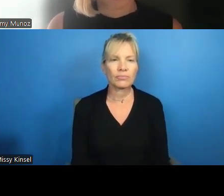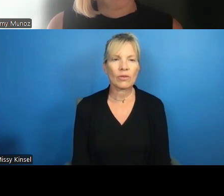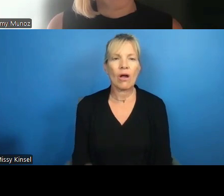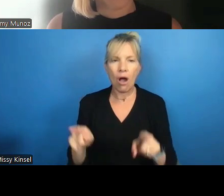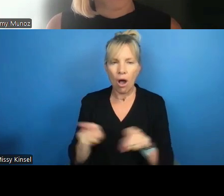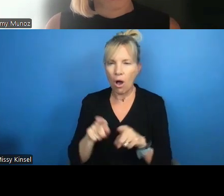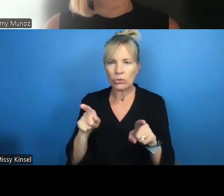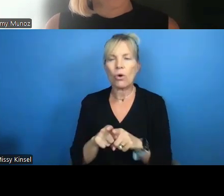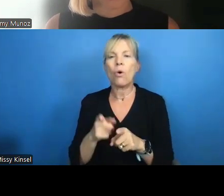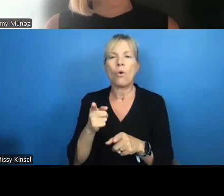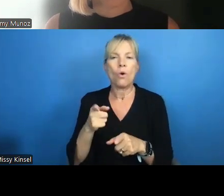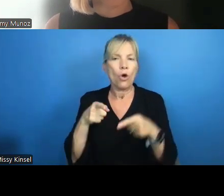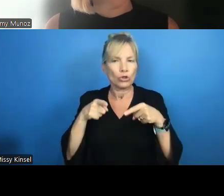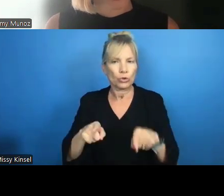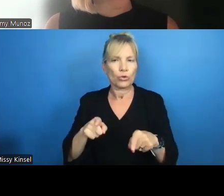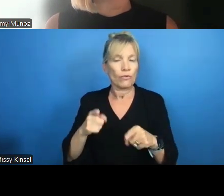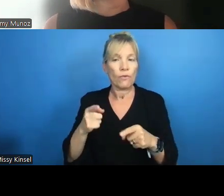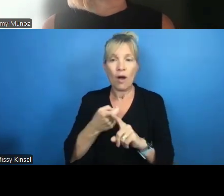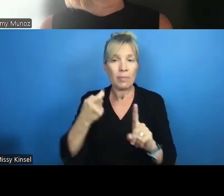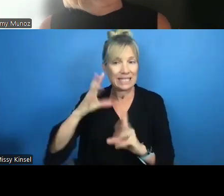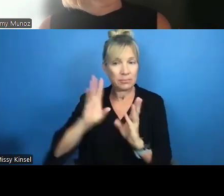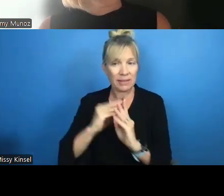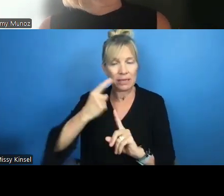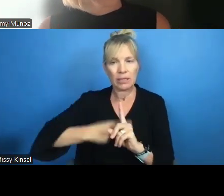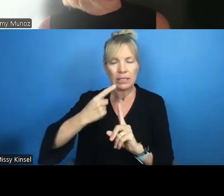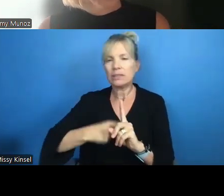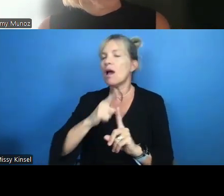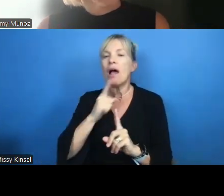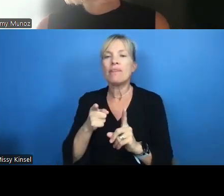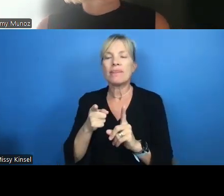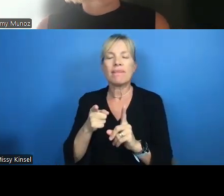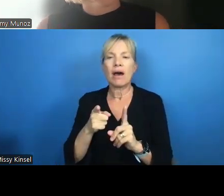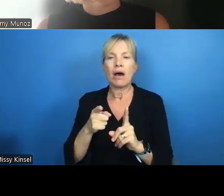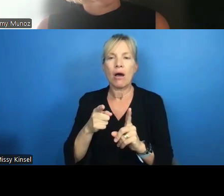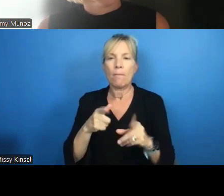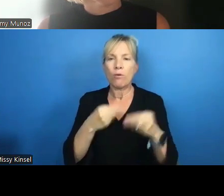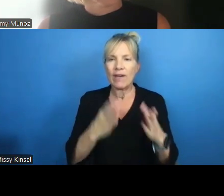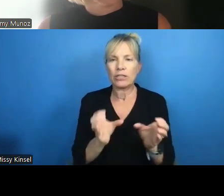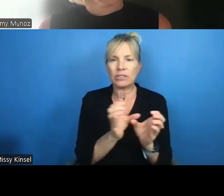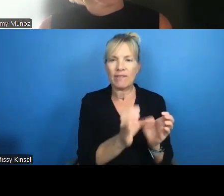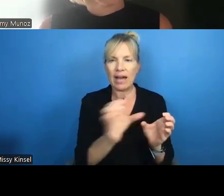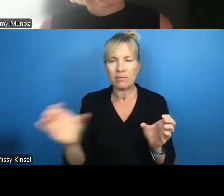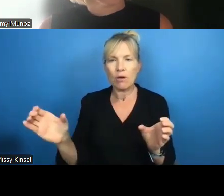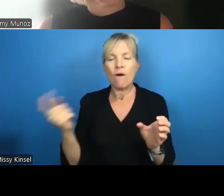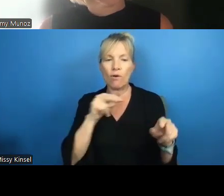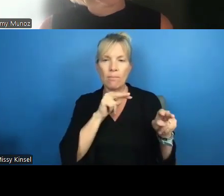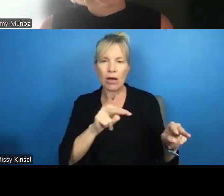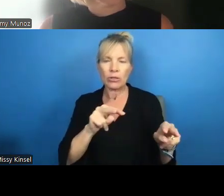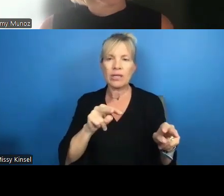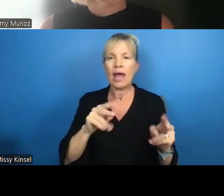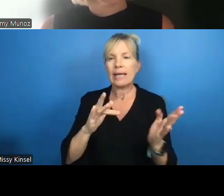that was accomplished through these was actually dividing the providers up for monitoring and technical assistance